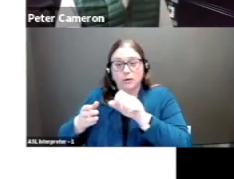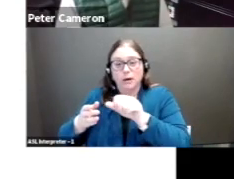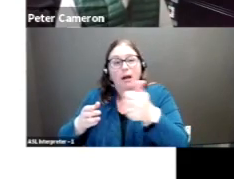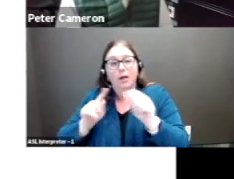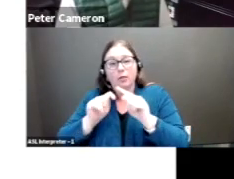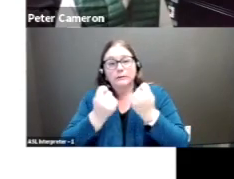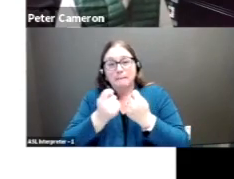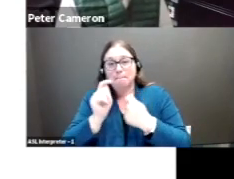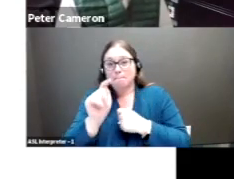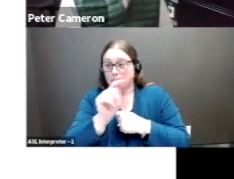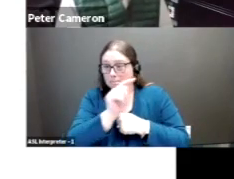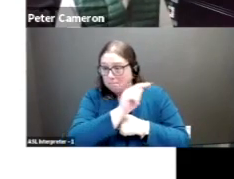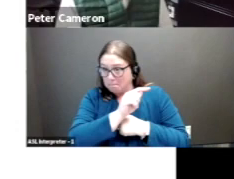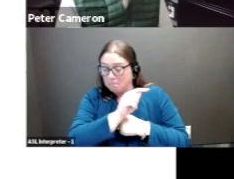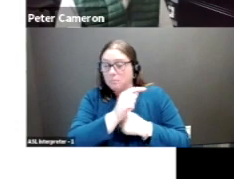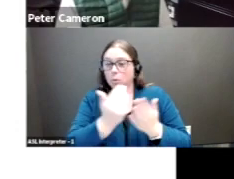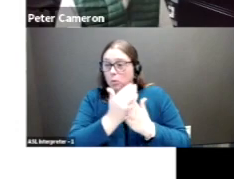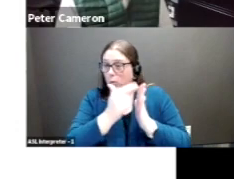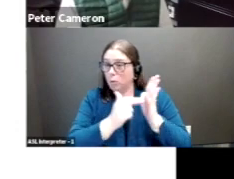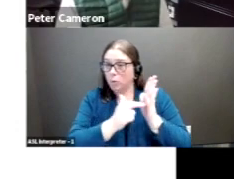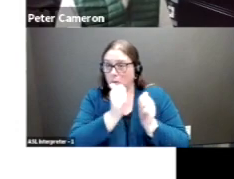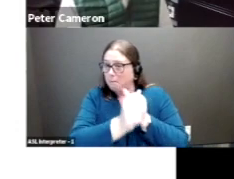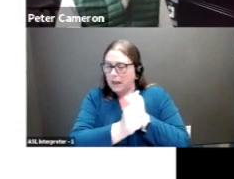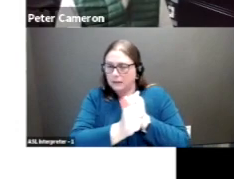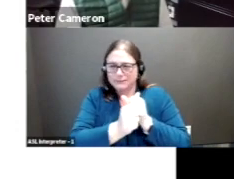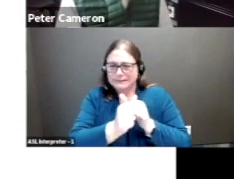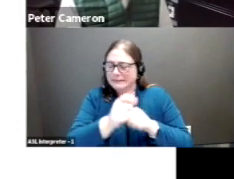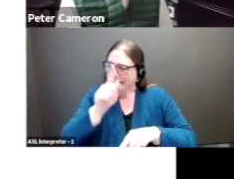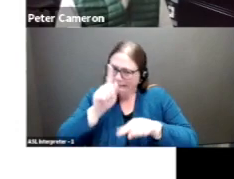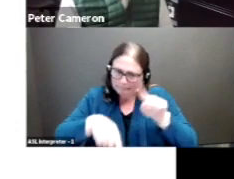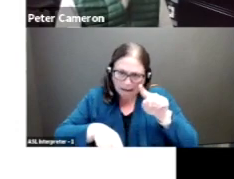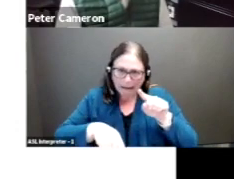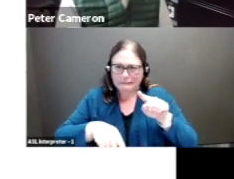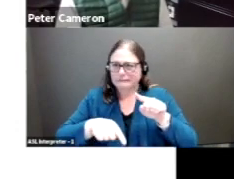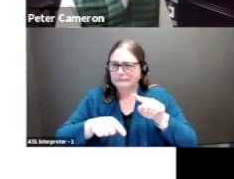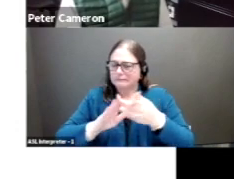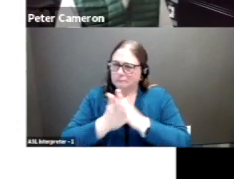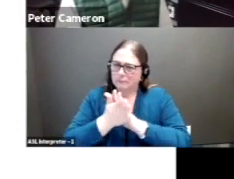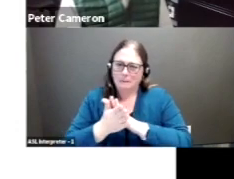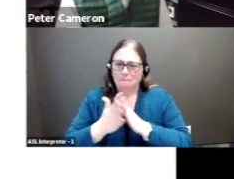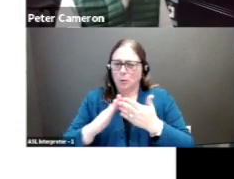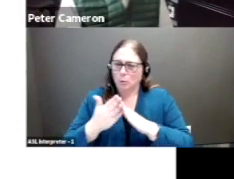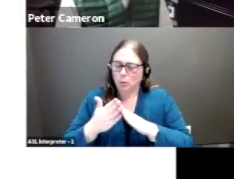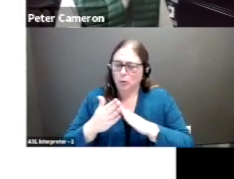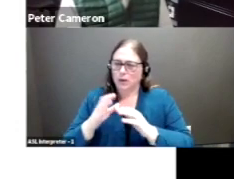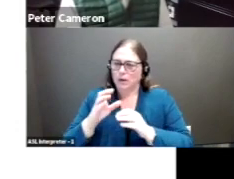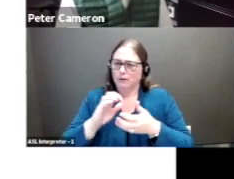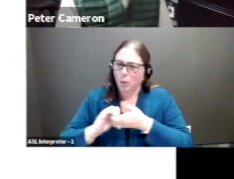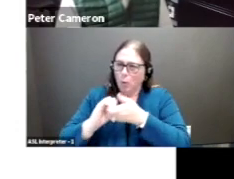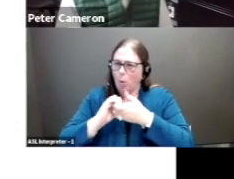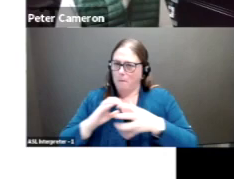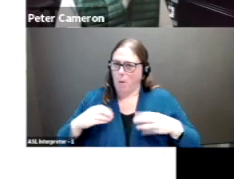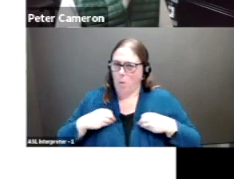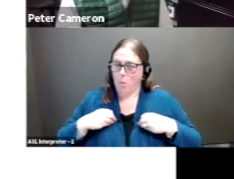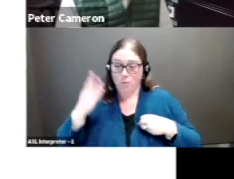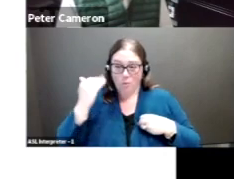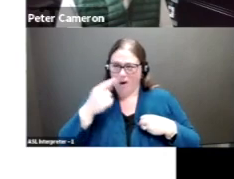now have passed a rule that no other team can be community owned or cooperatively owned because they don't like that competition.